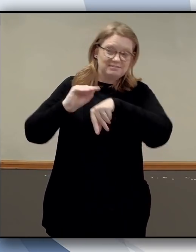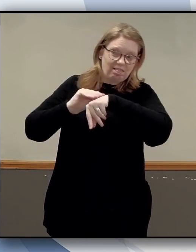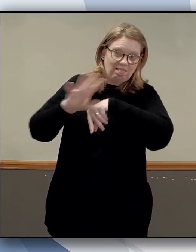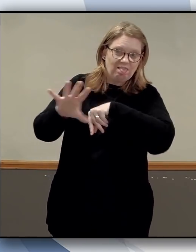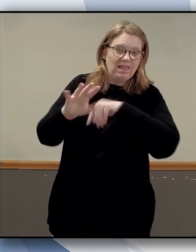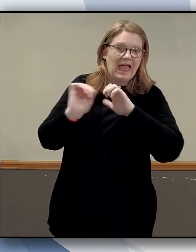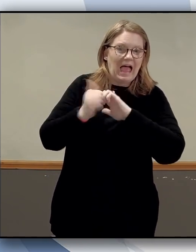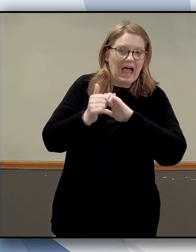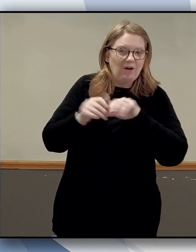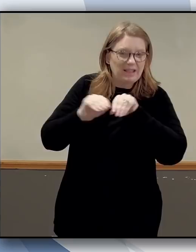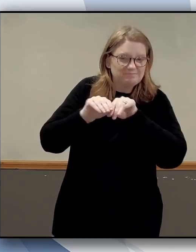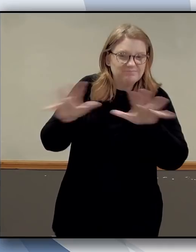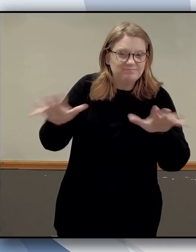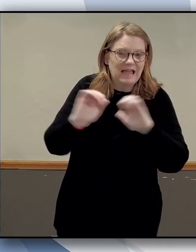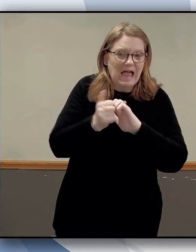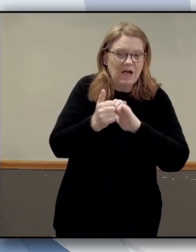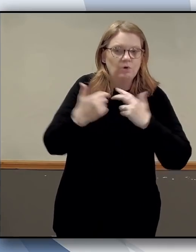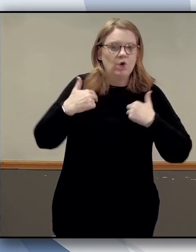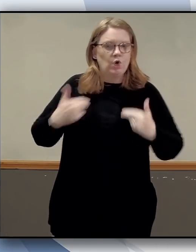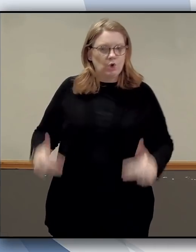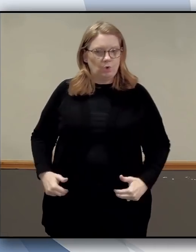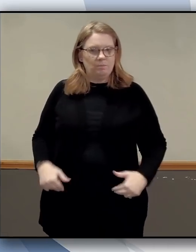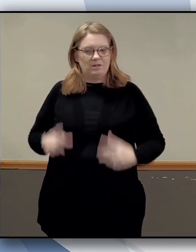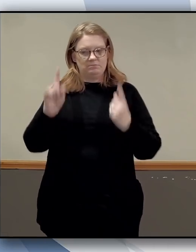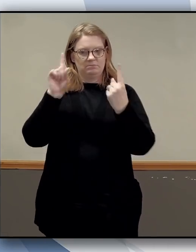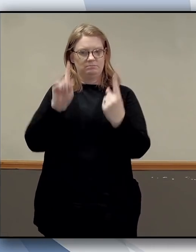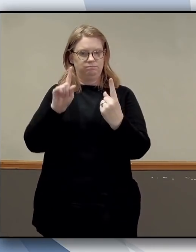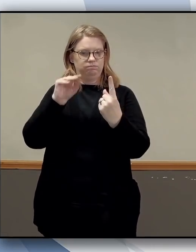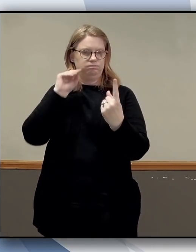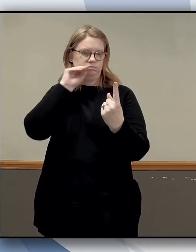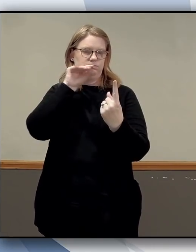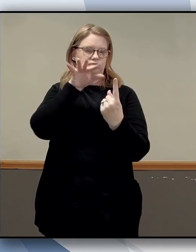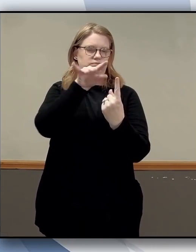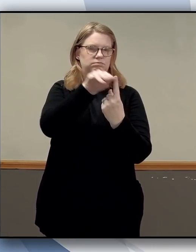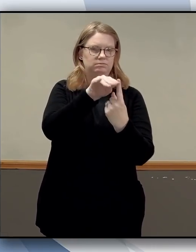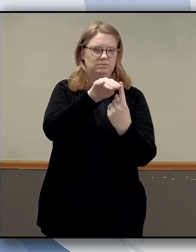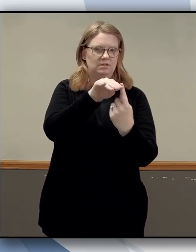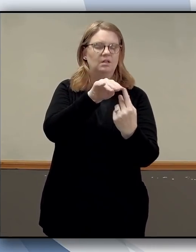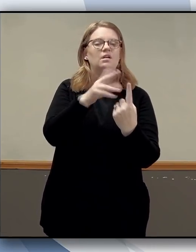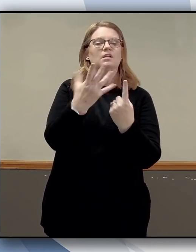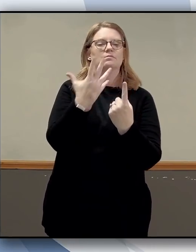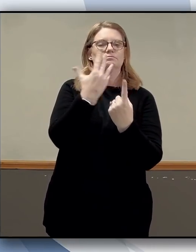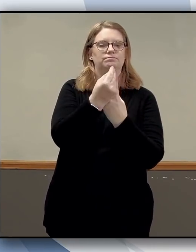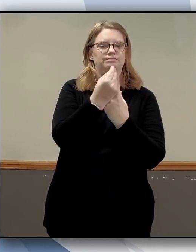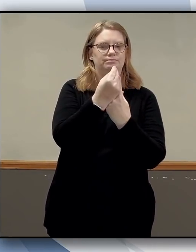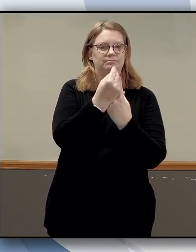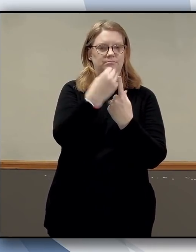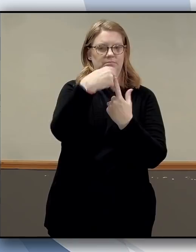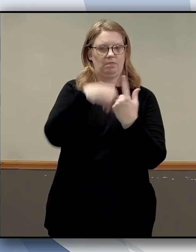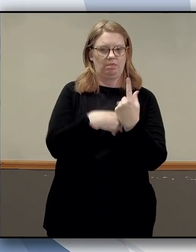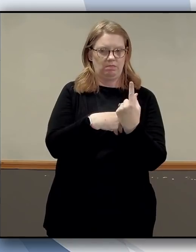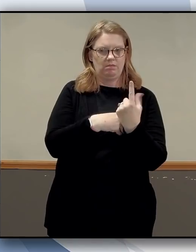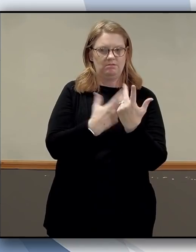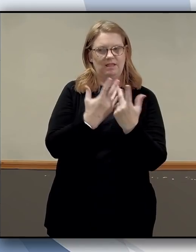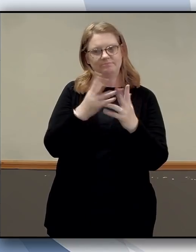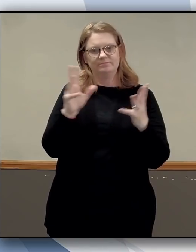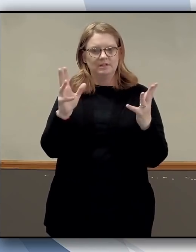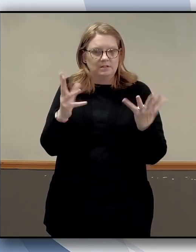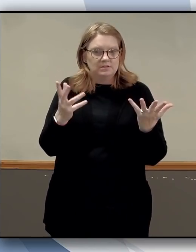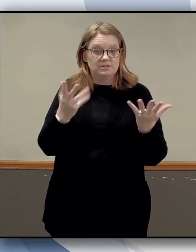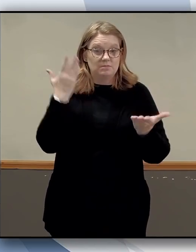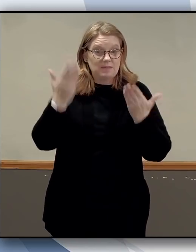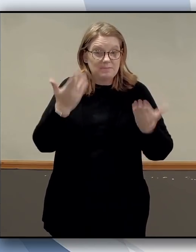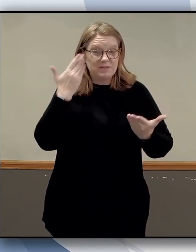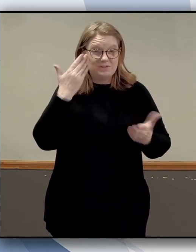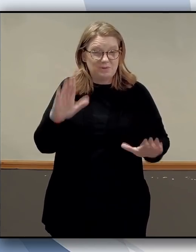human. That's the only way this thing can move about. If we give it an opportunity to transmit, it will, and it may do it without you even knowing